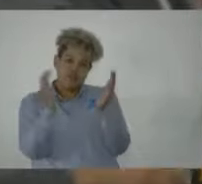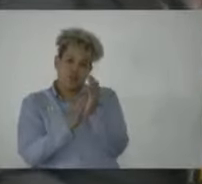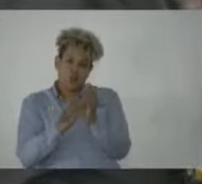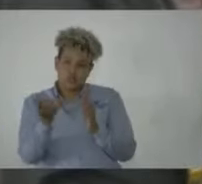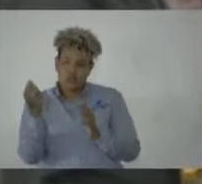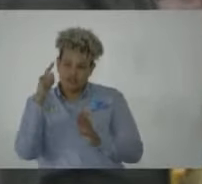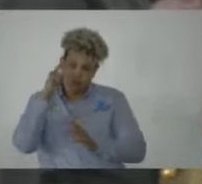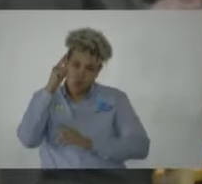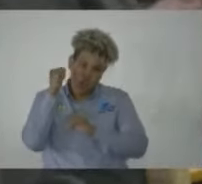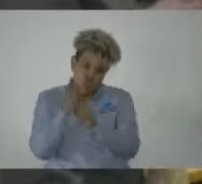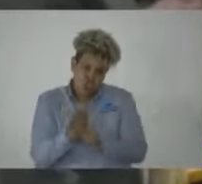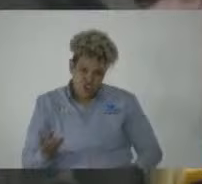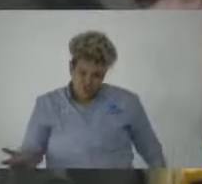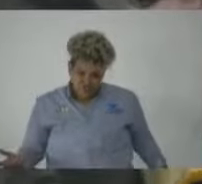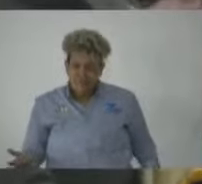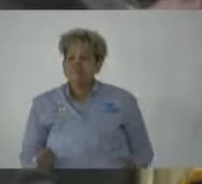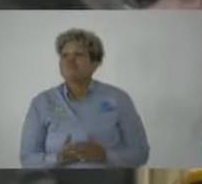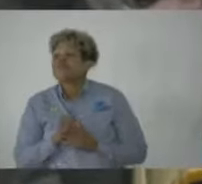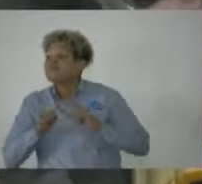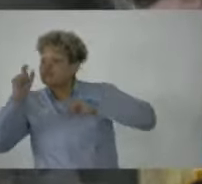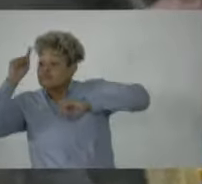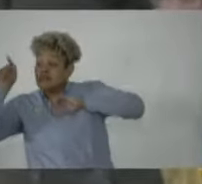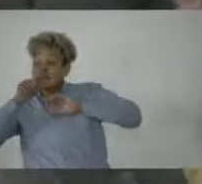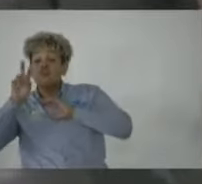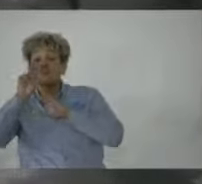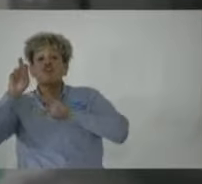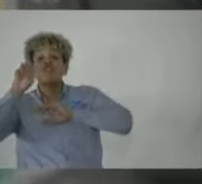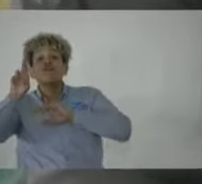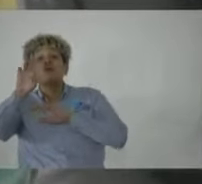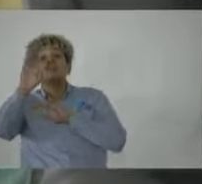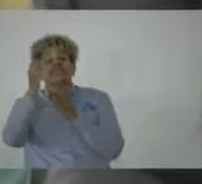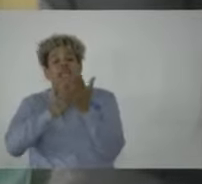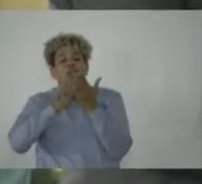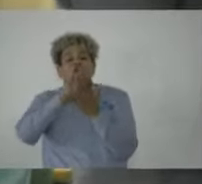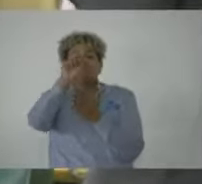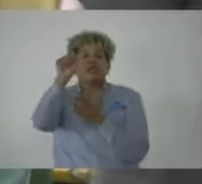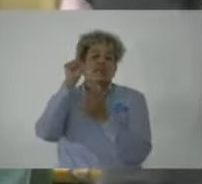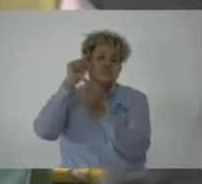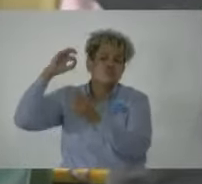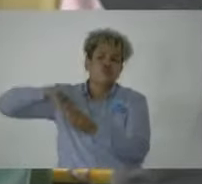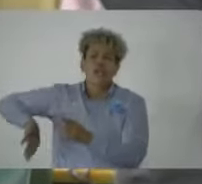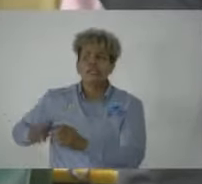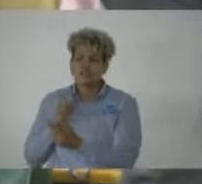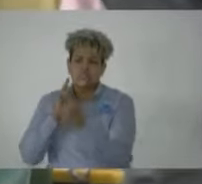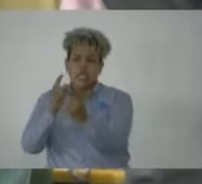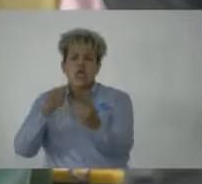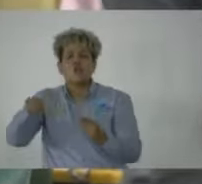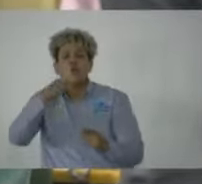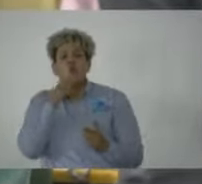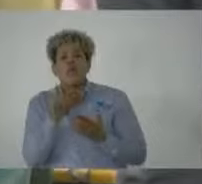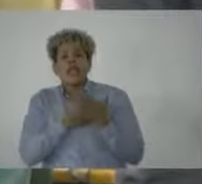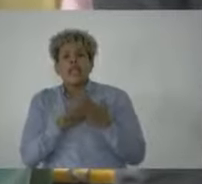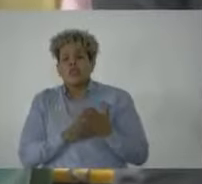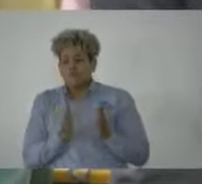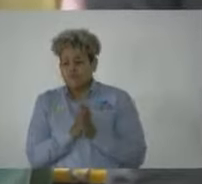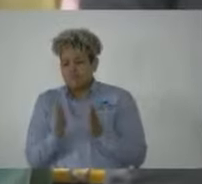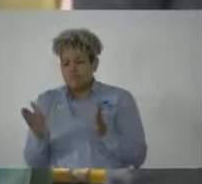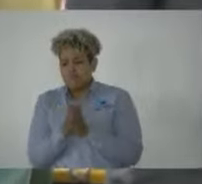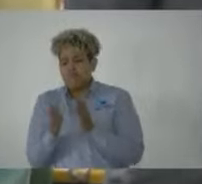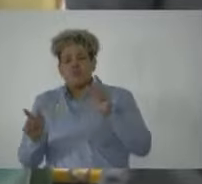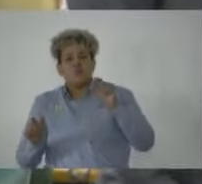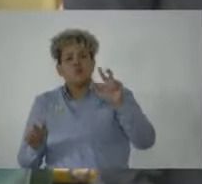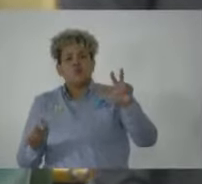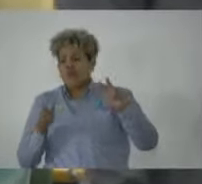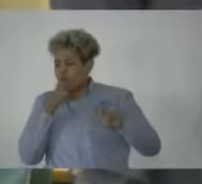year. However, Madam Speaker, the reverse income tax credit is targeted at those within the income bracket for 2023